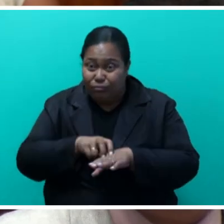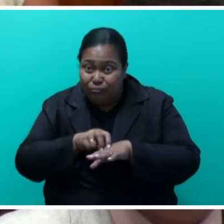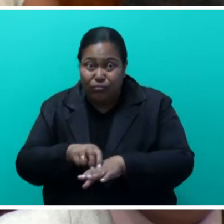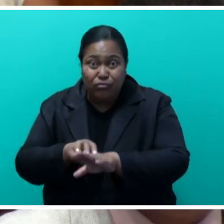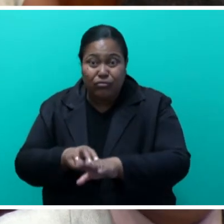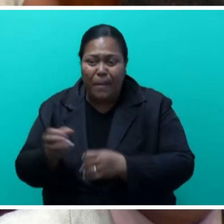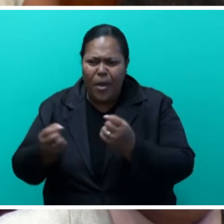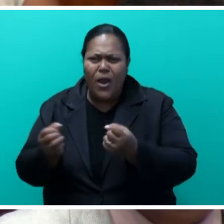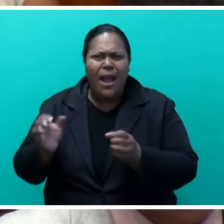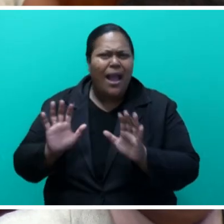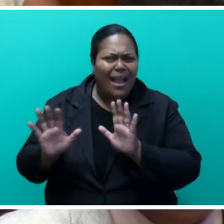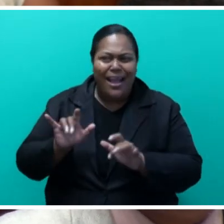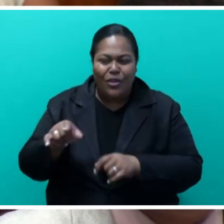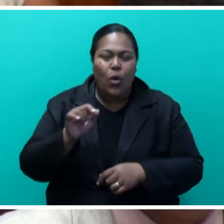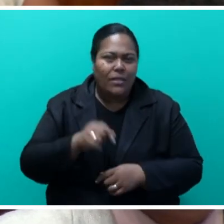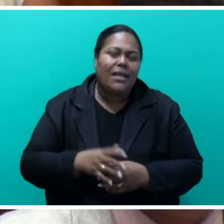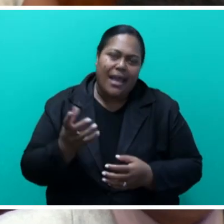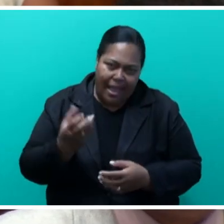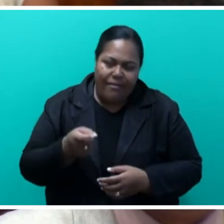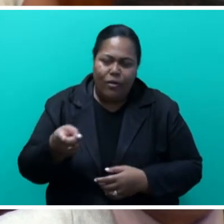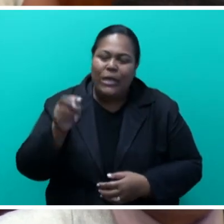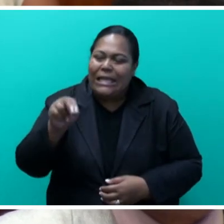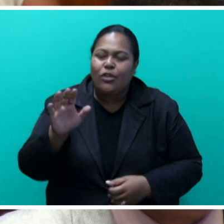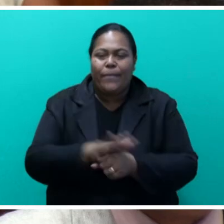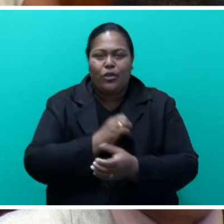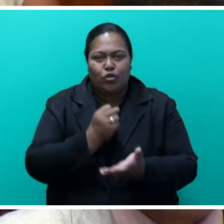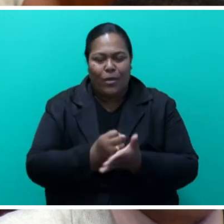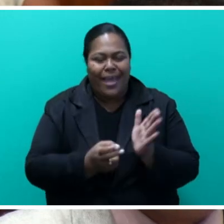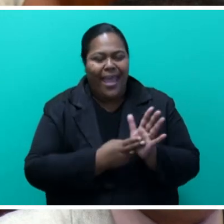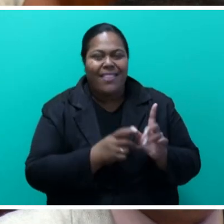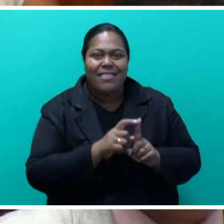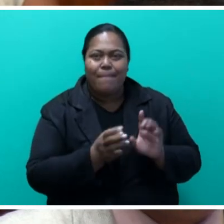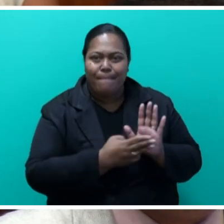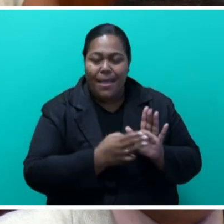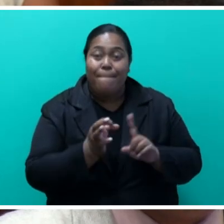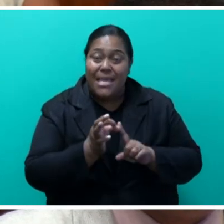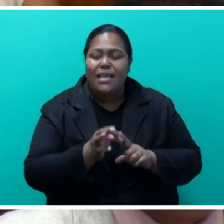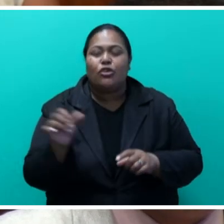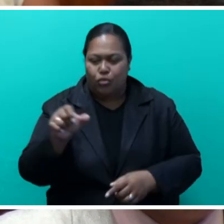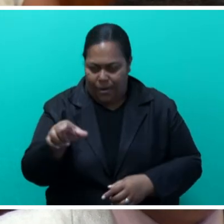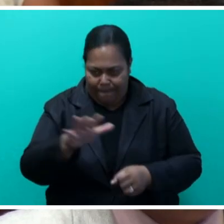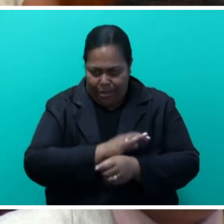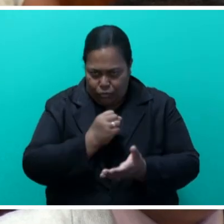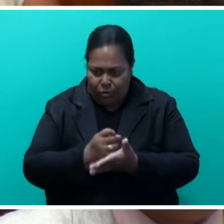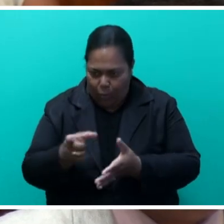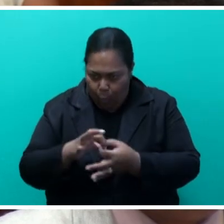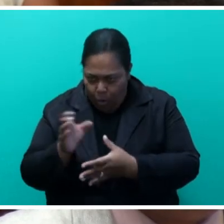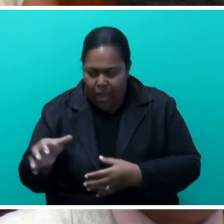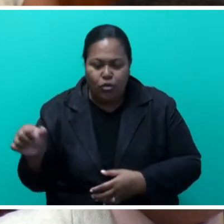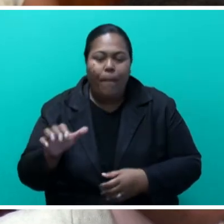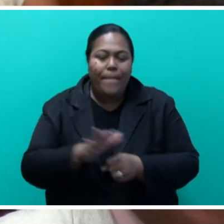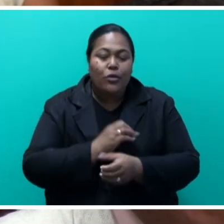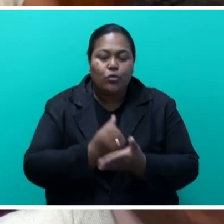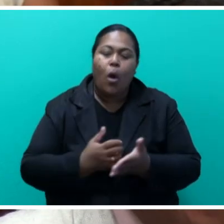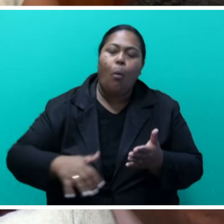NDT certifications conducted by the Ministry prior to any installations to ensure the integrity of all the